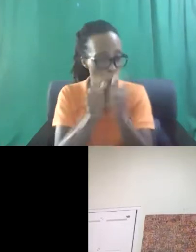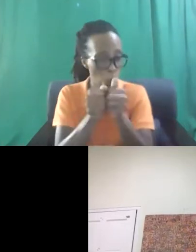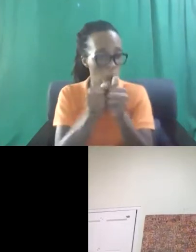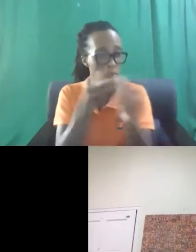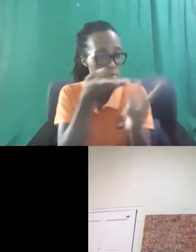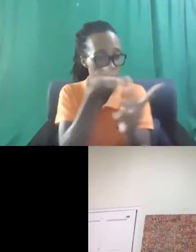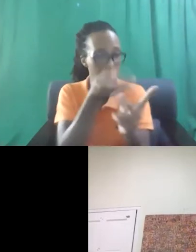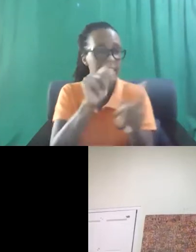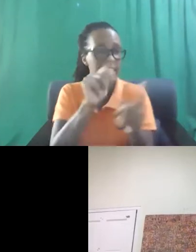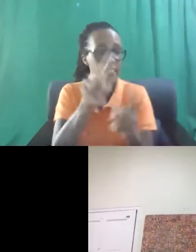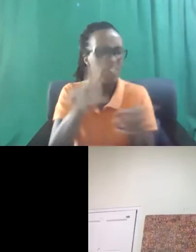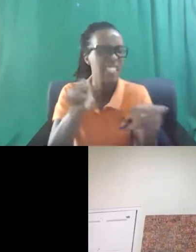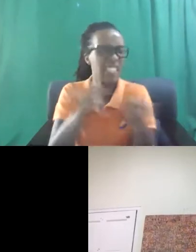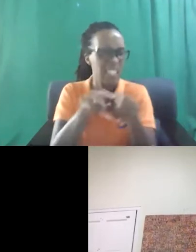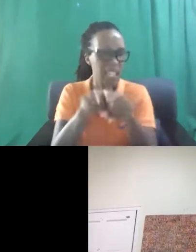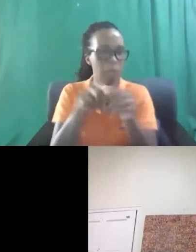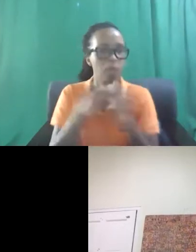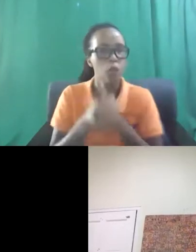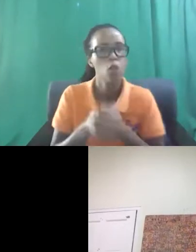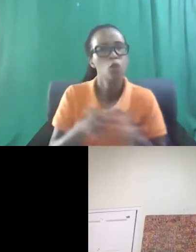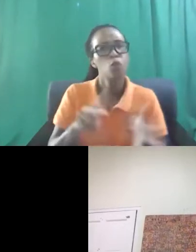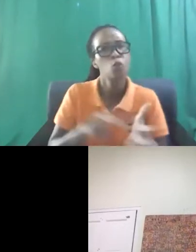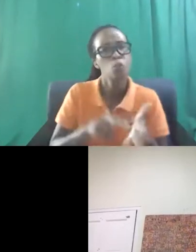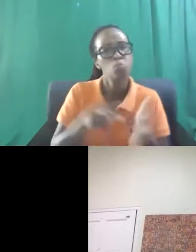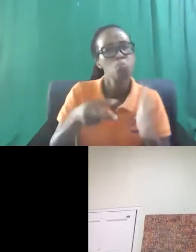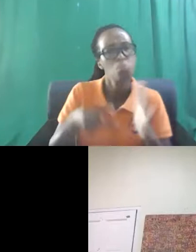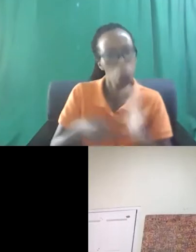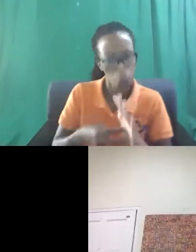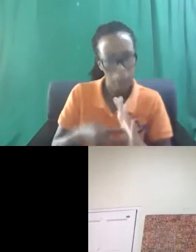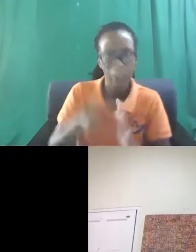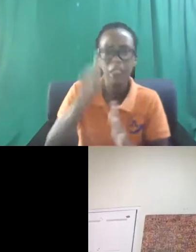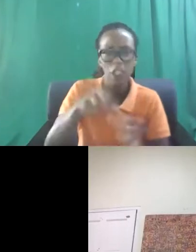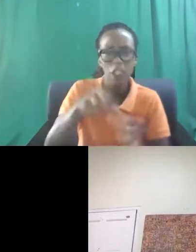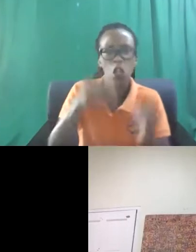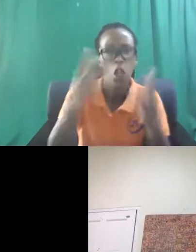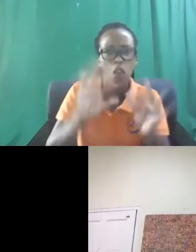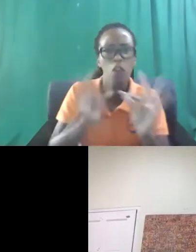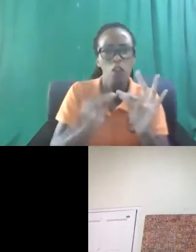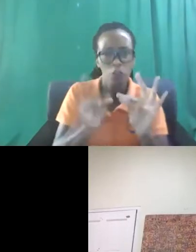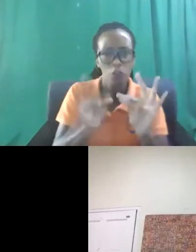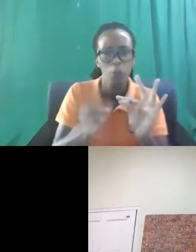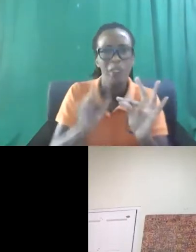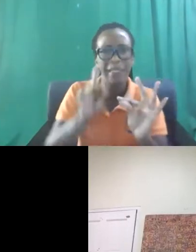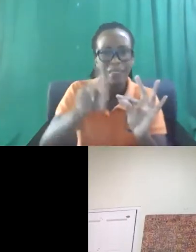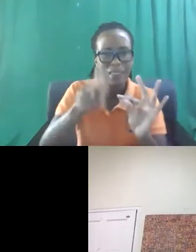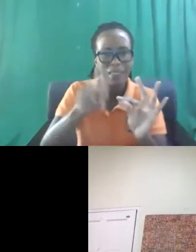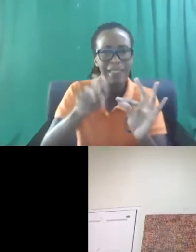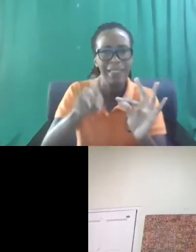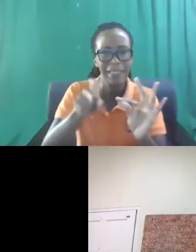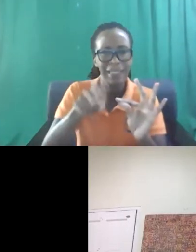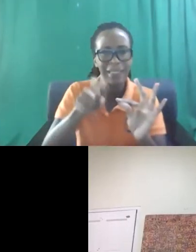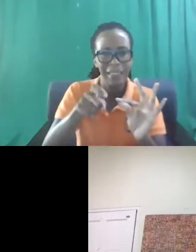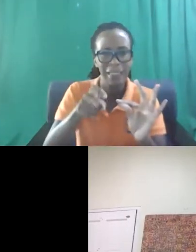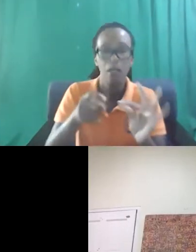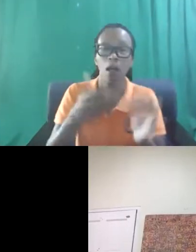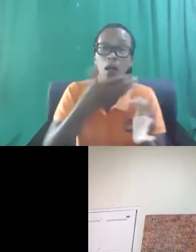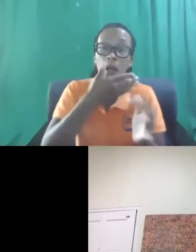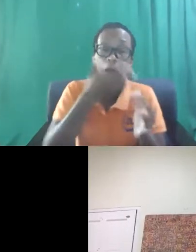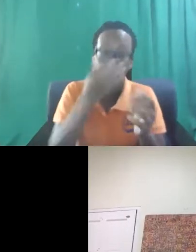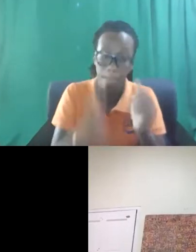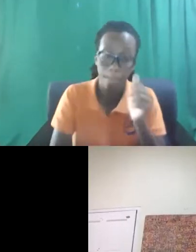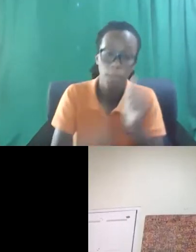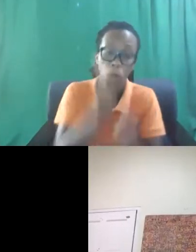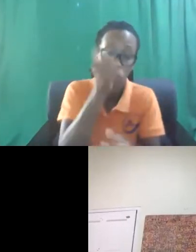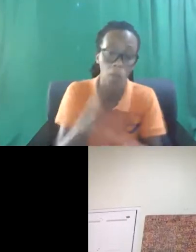hearing interpreters. So there's a demand for that. And in particular, I think there's a demand for better quality